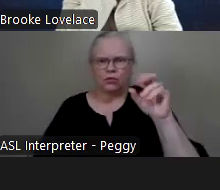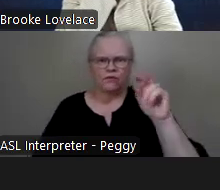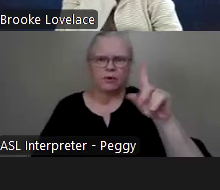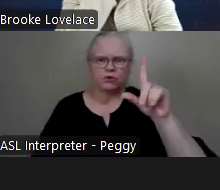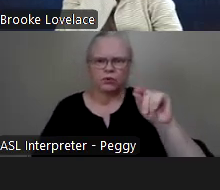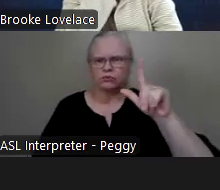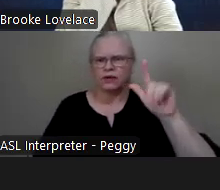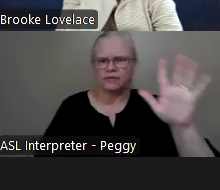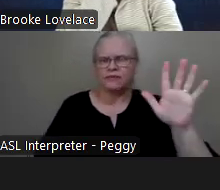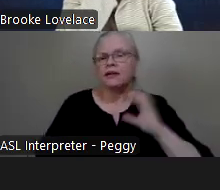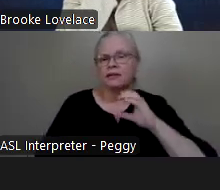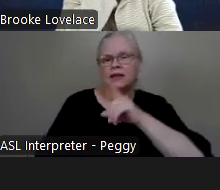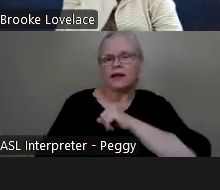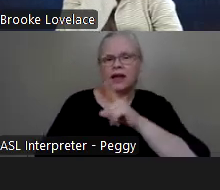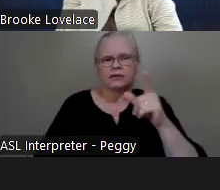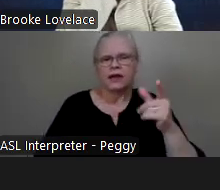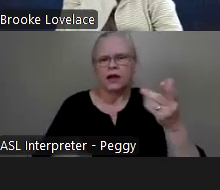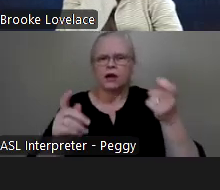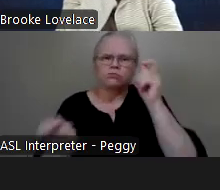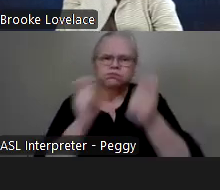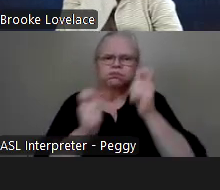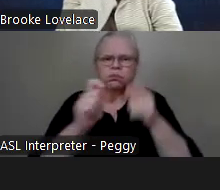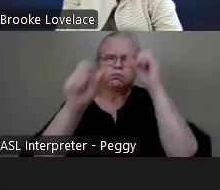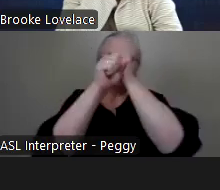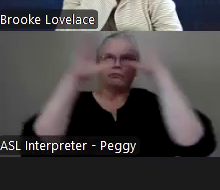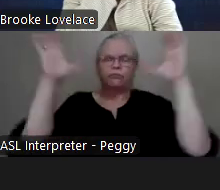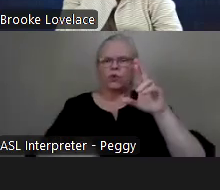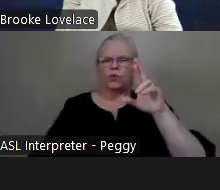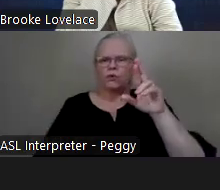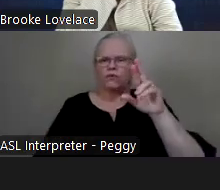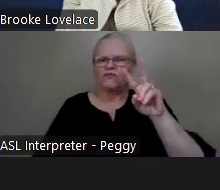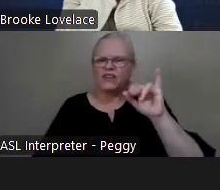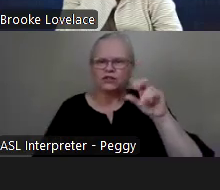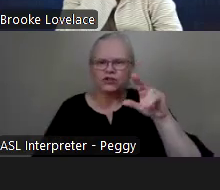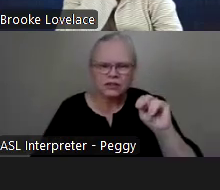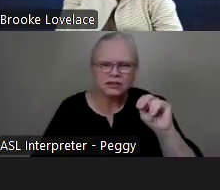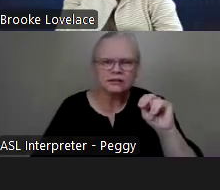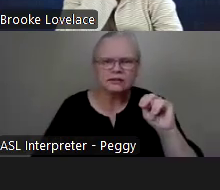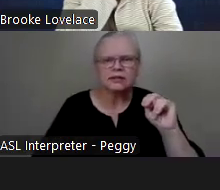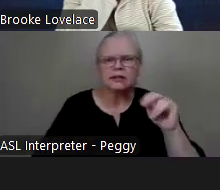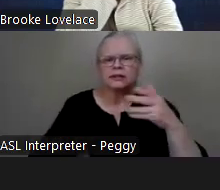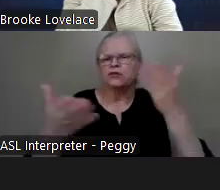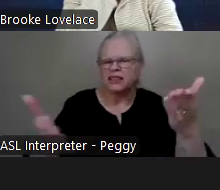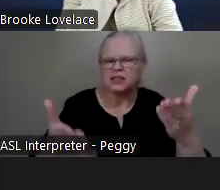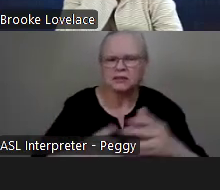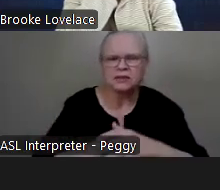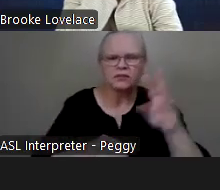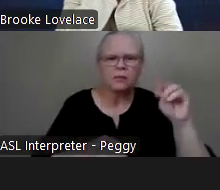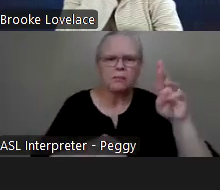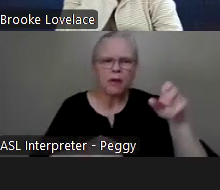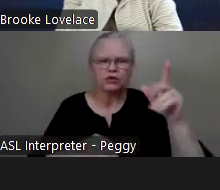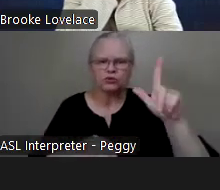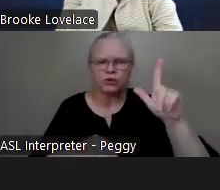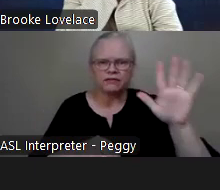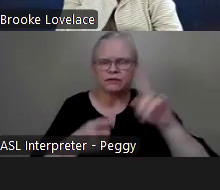council members then suggested revisions and additions from November 2025 to March 26. And then a